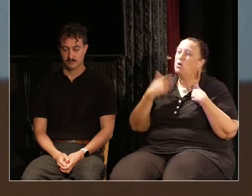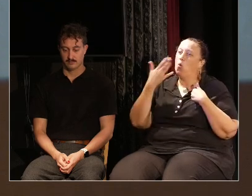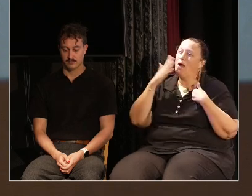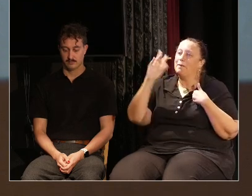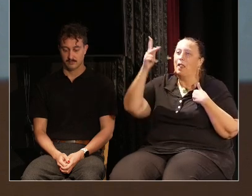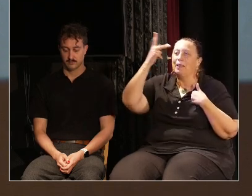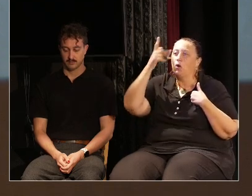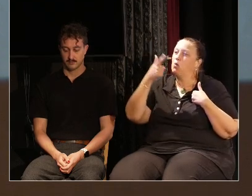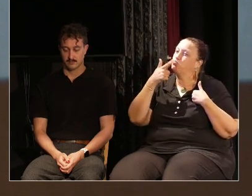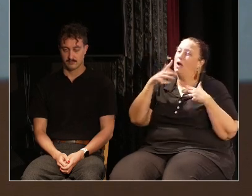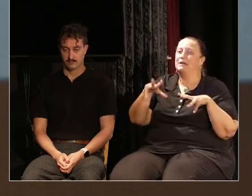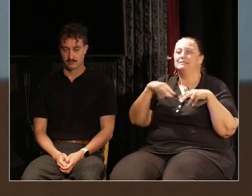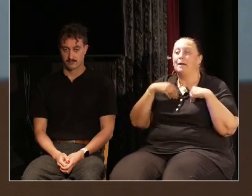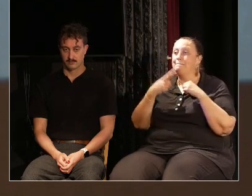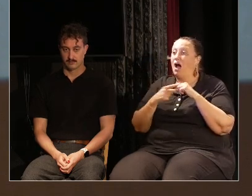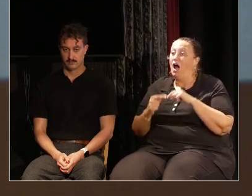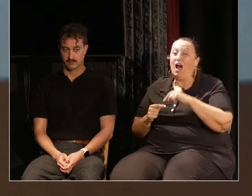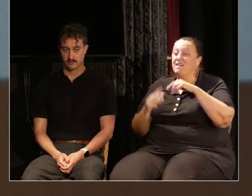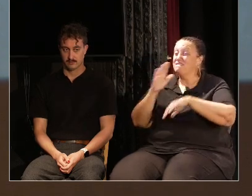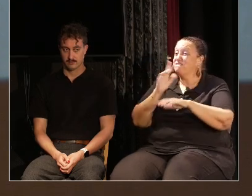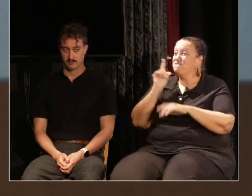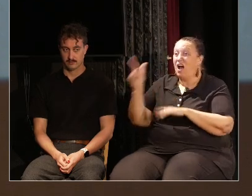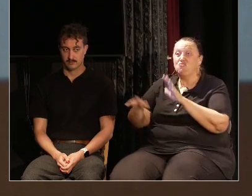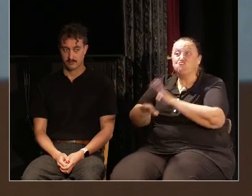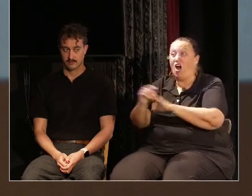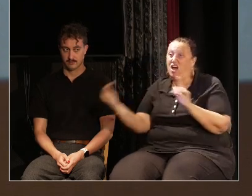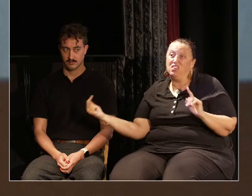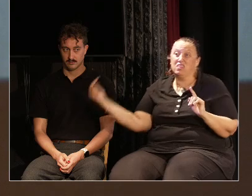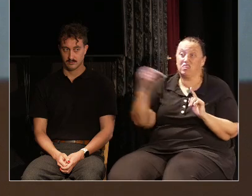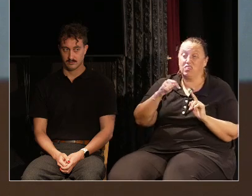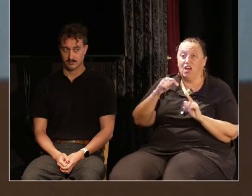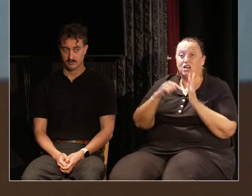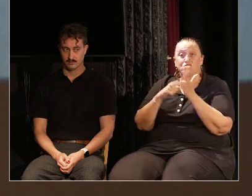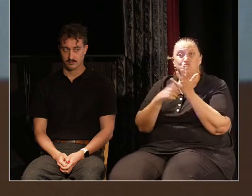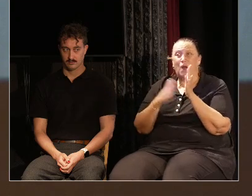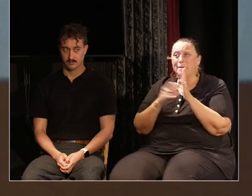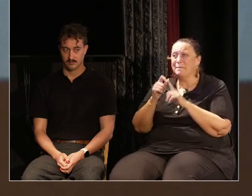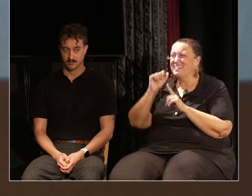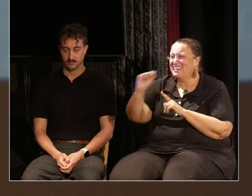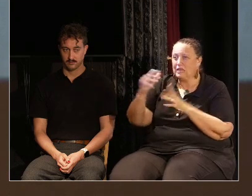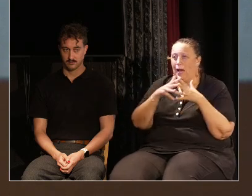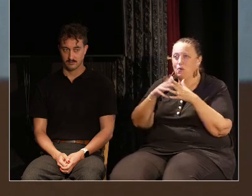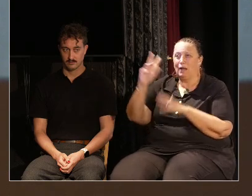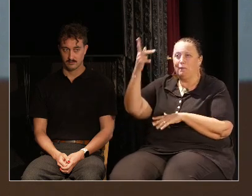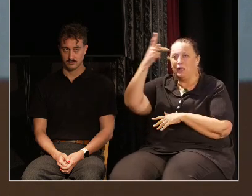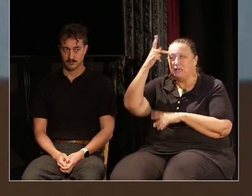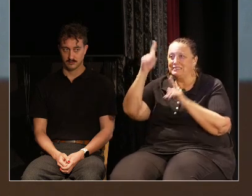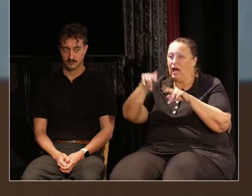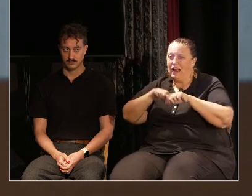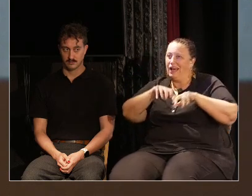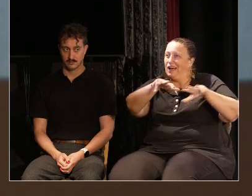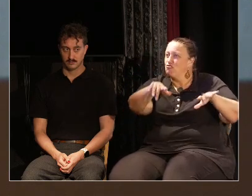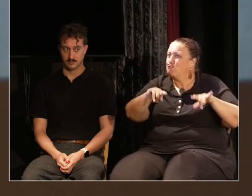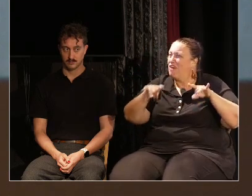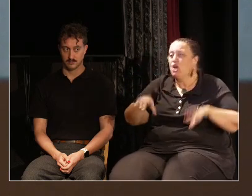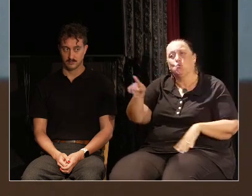but when there's threats from the far right and Trumpian politics and everything coming into the country, you can't become a coward. Like, you